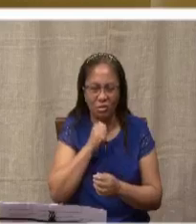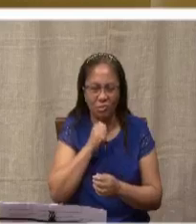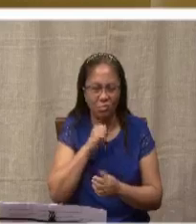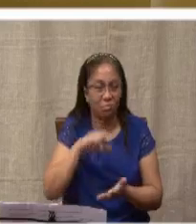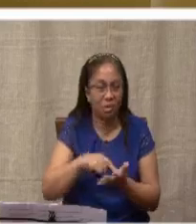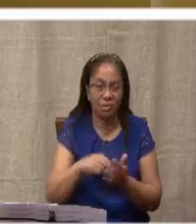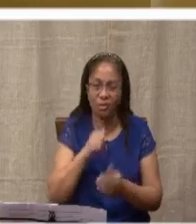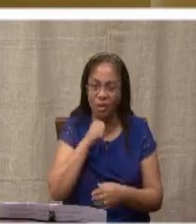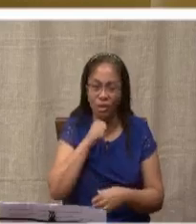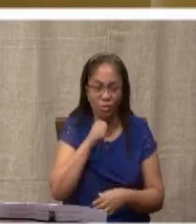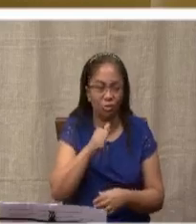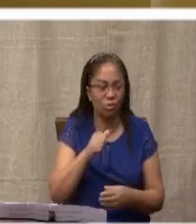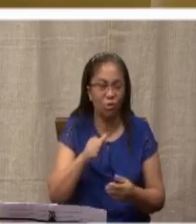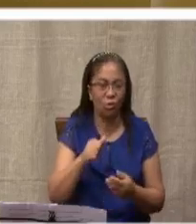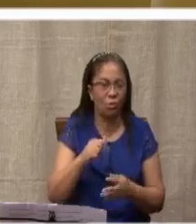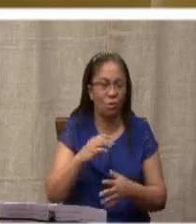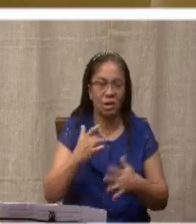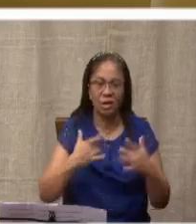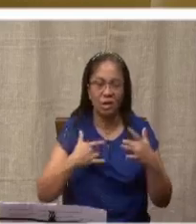what about that one